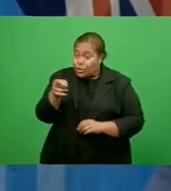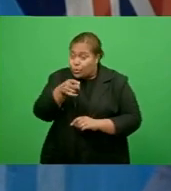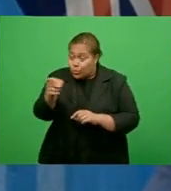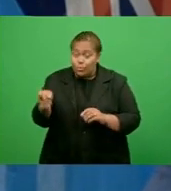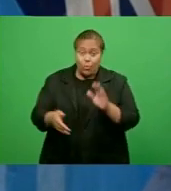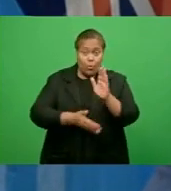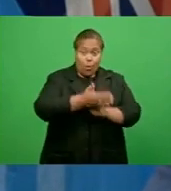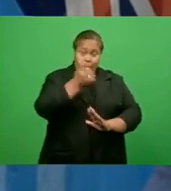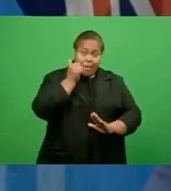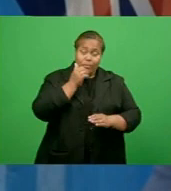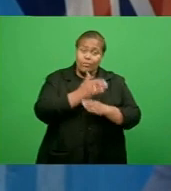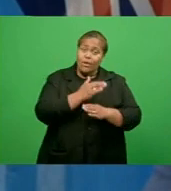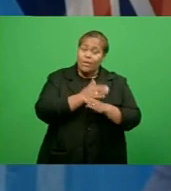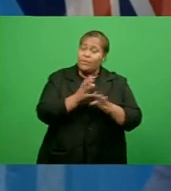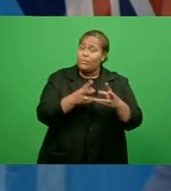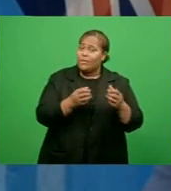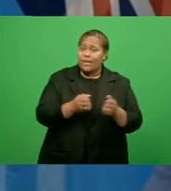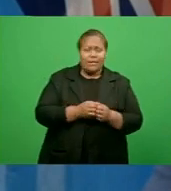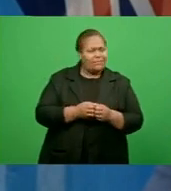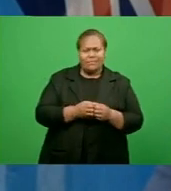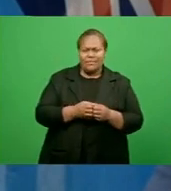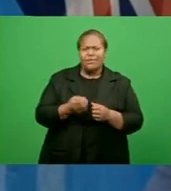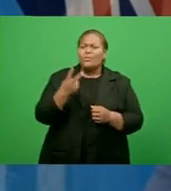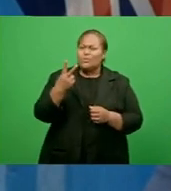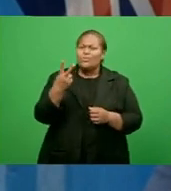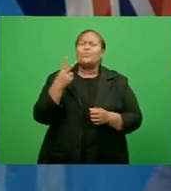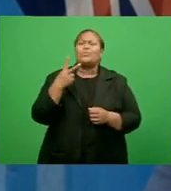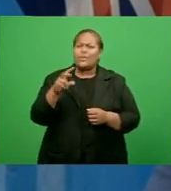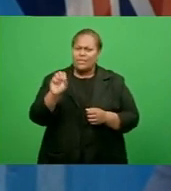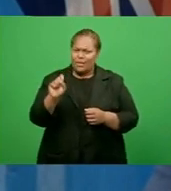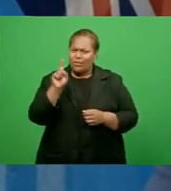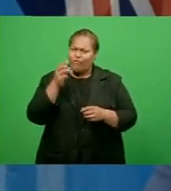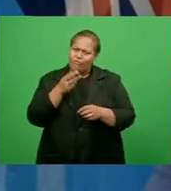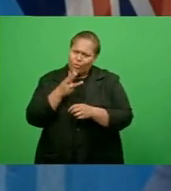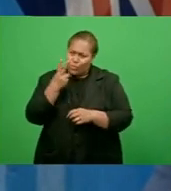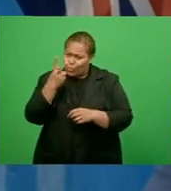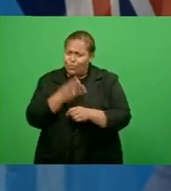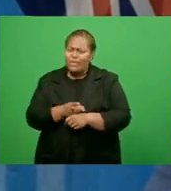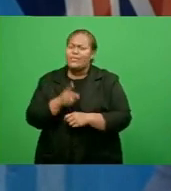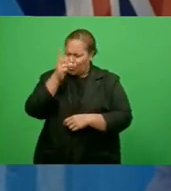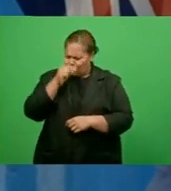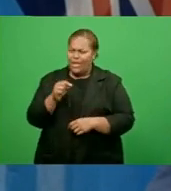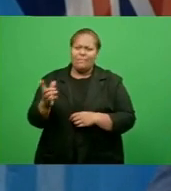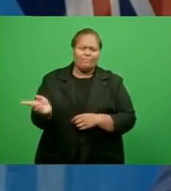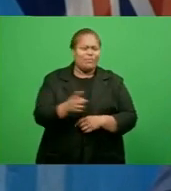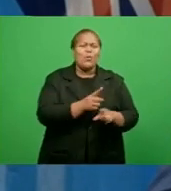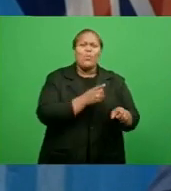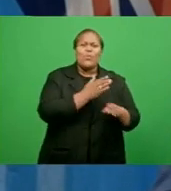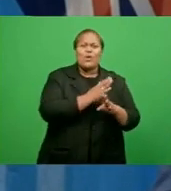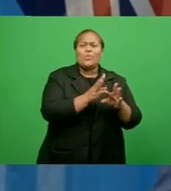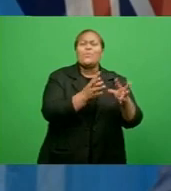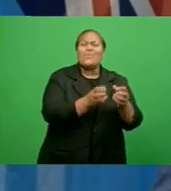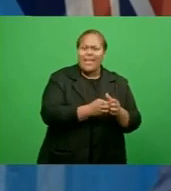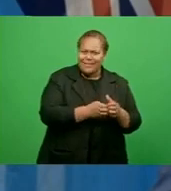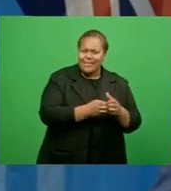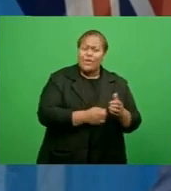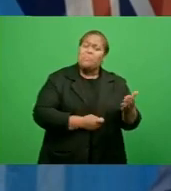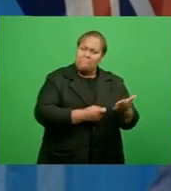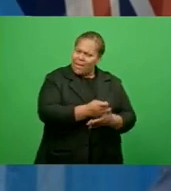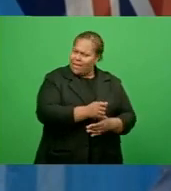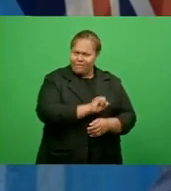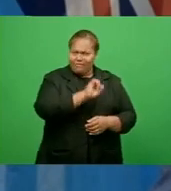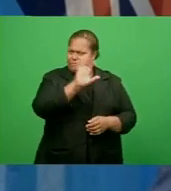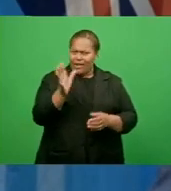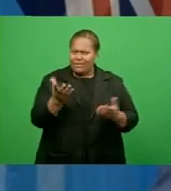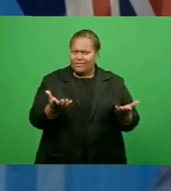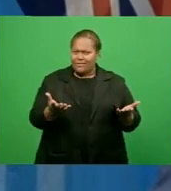a fortnight, you won't lose it. And you can go and work on the weekend. And even if you get, obviously you get paid for that,